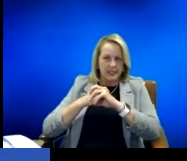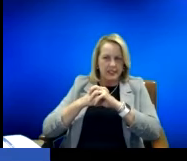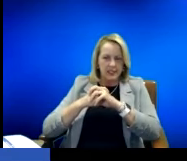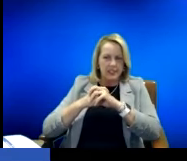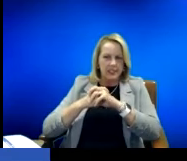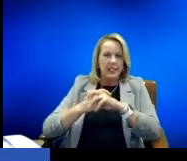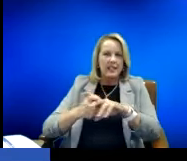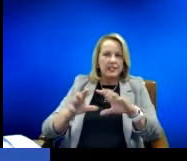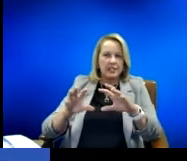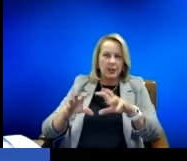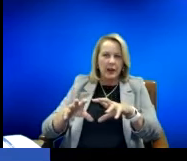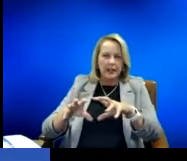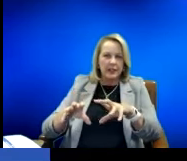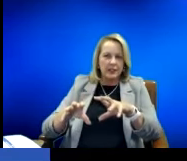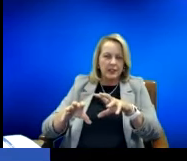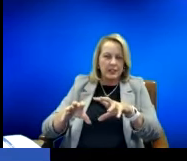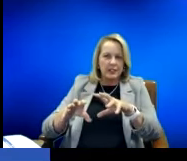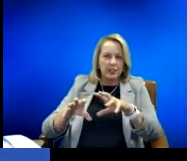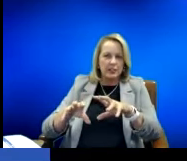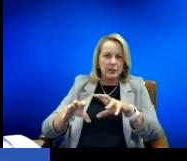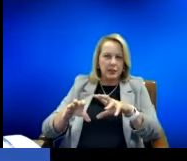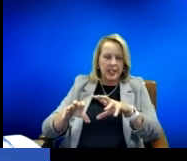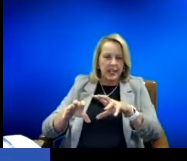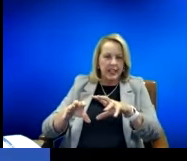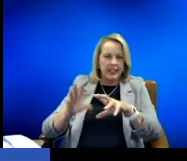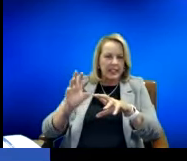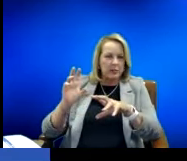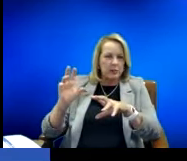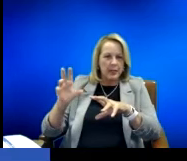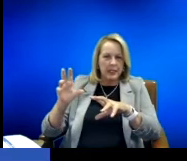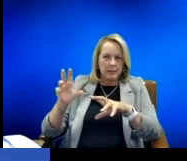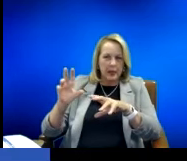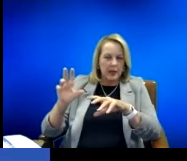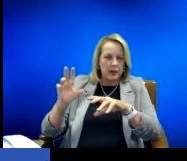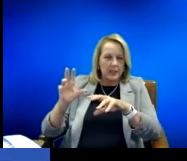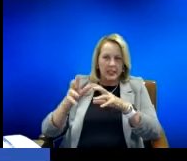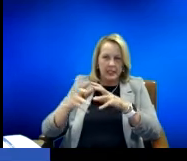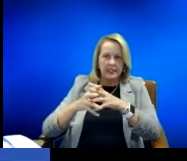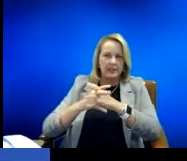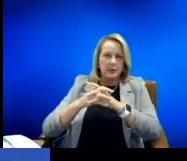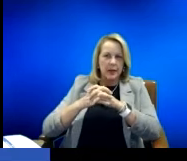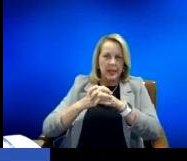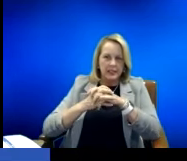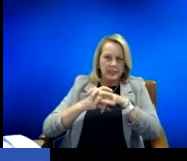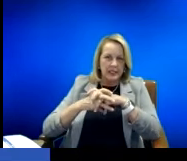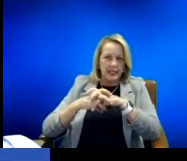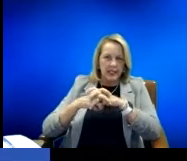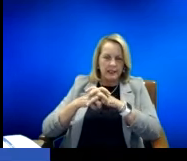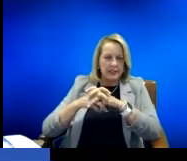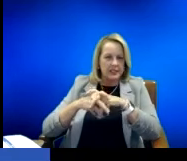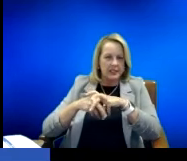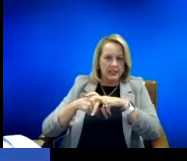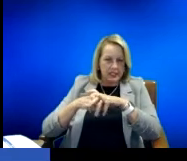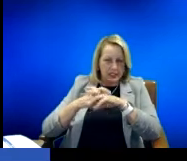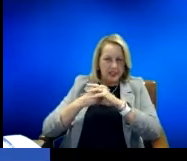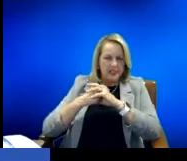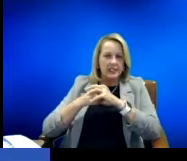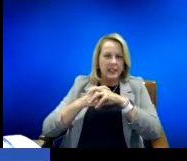allowances conditions. So go out there and do a search for that, and it will bring up a whole list of compassionate